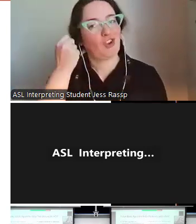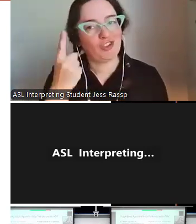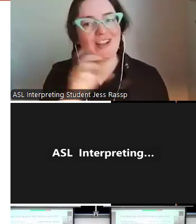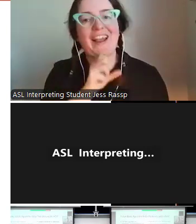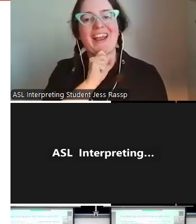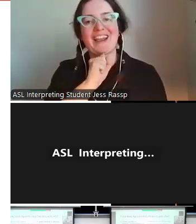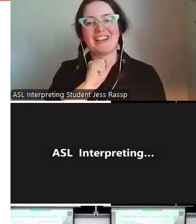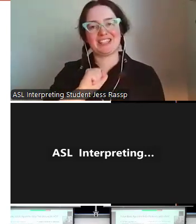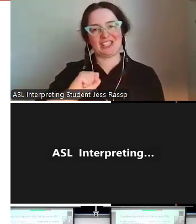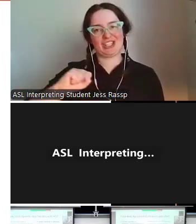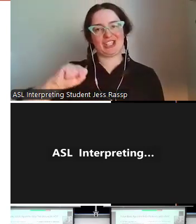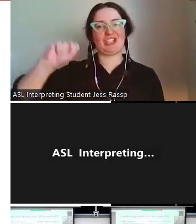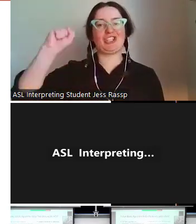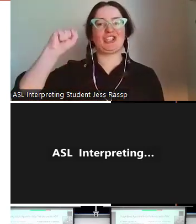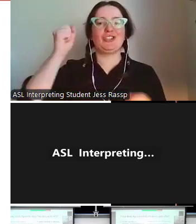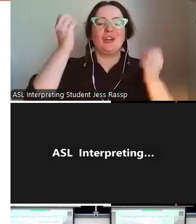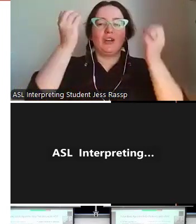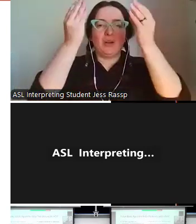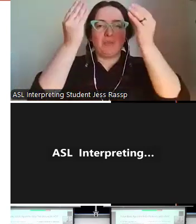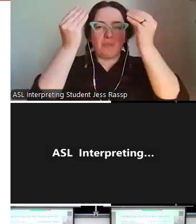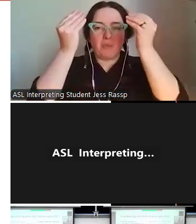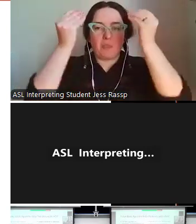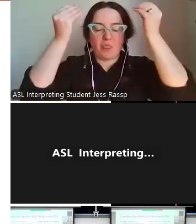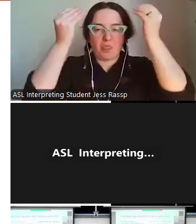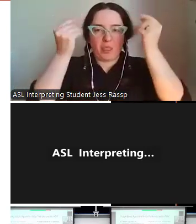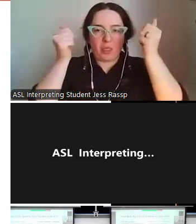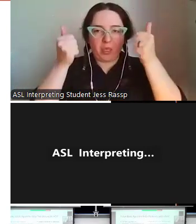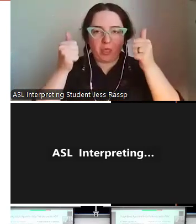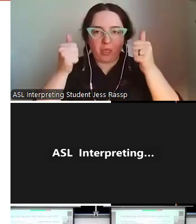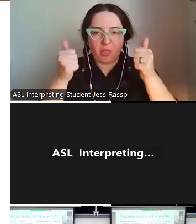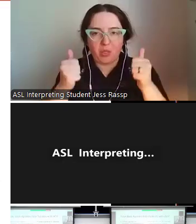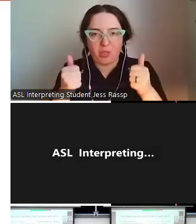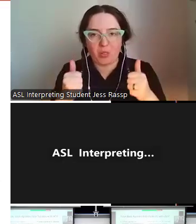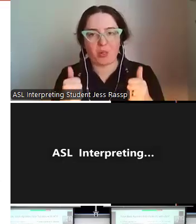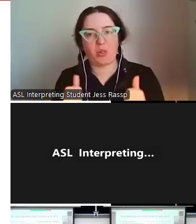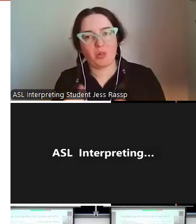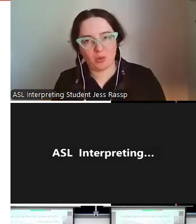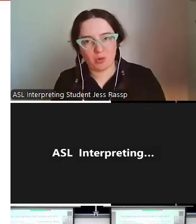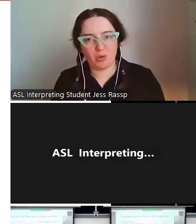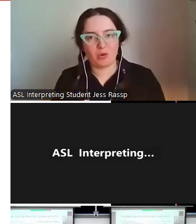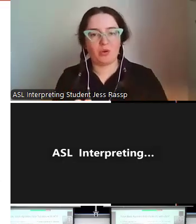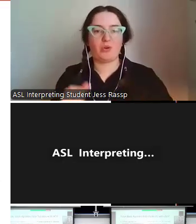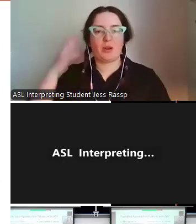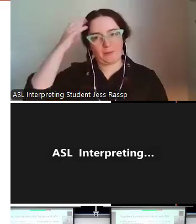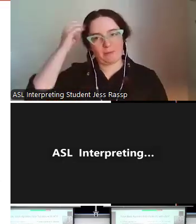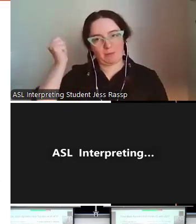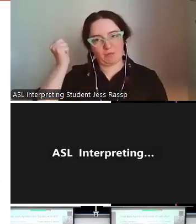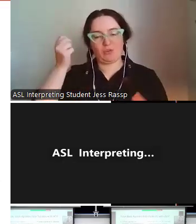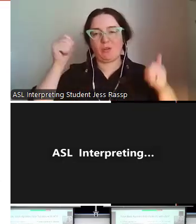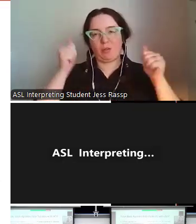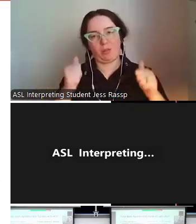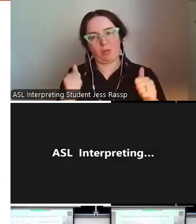what we do with the Apamin is it binds to the SK channels, decreases that